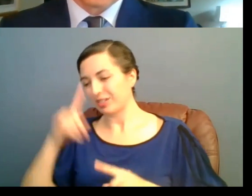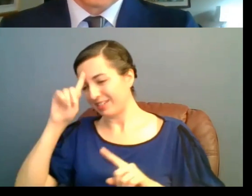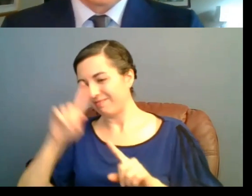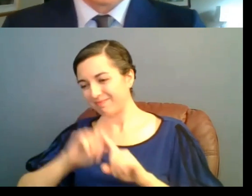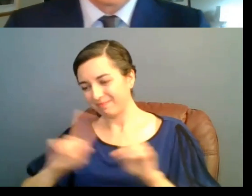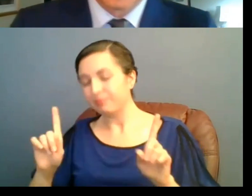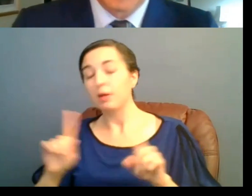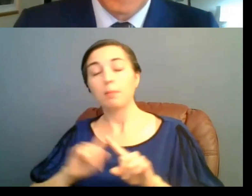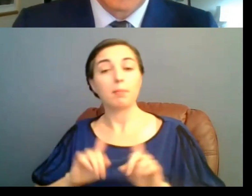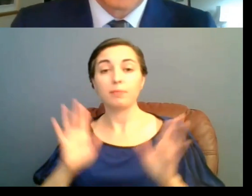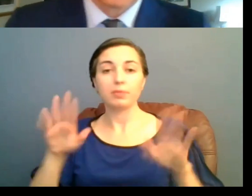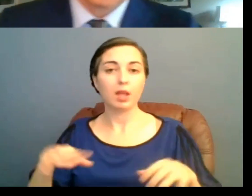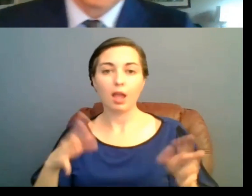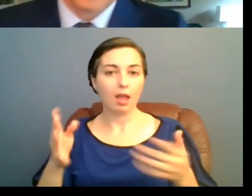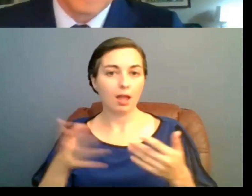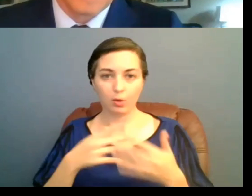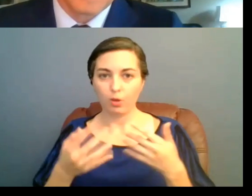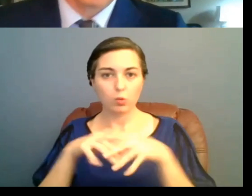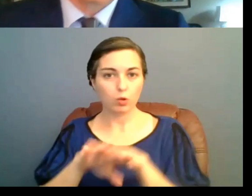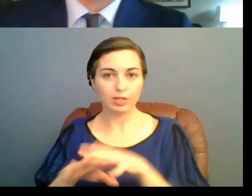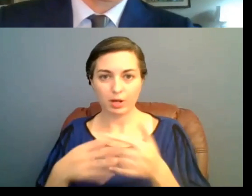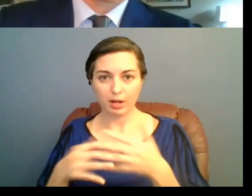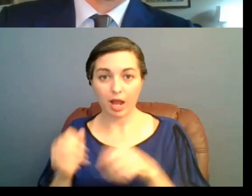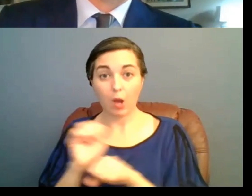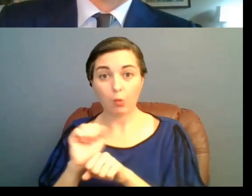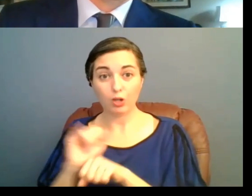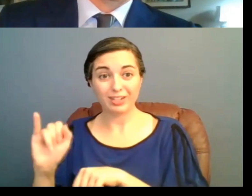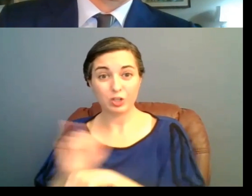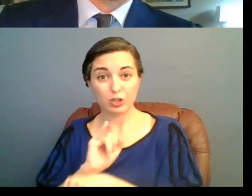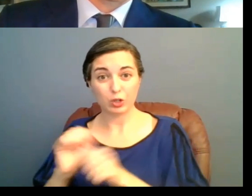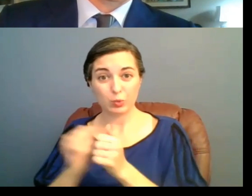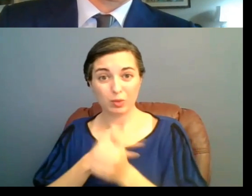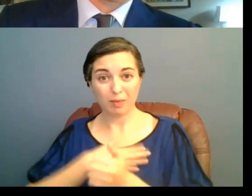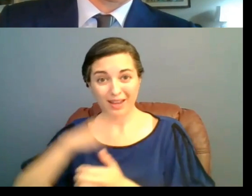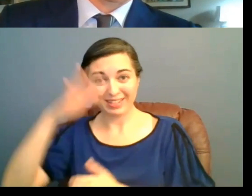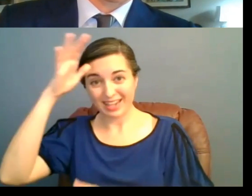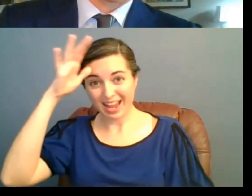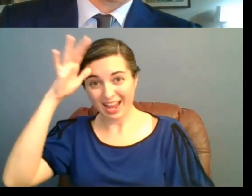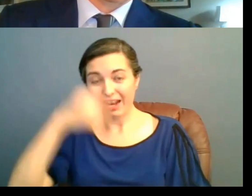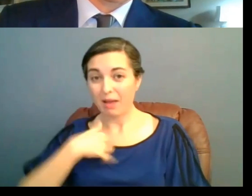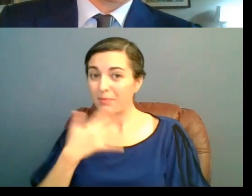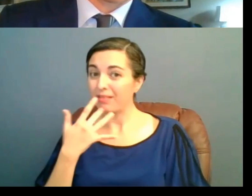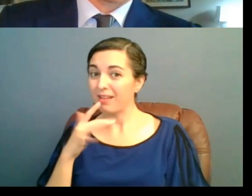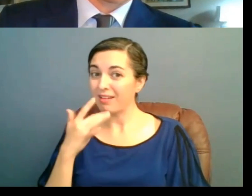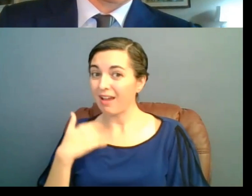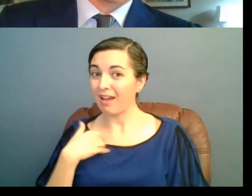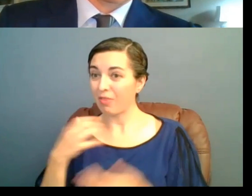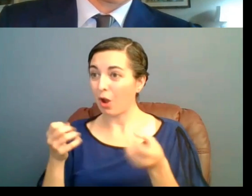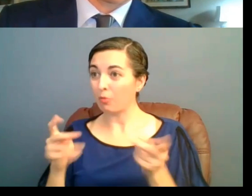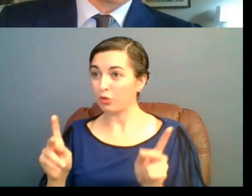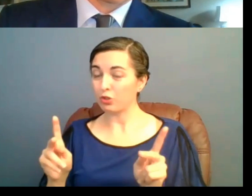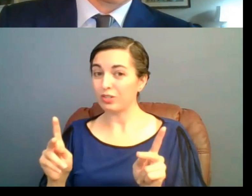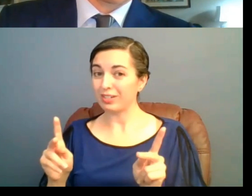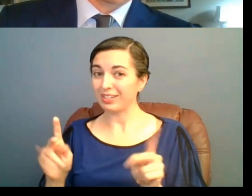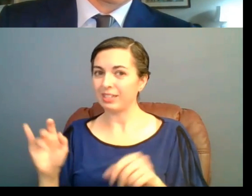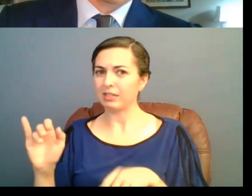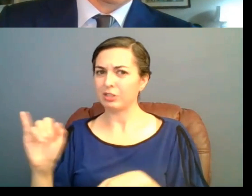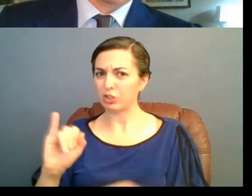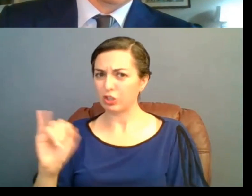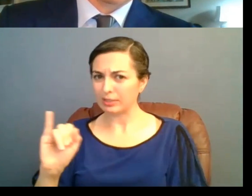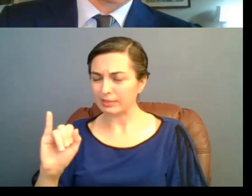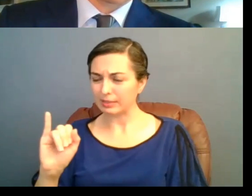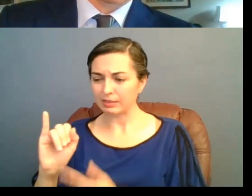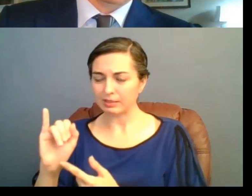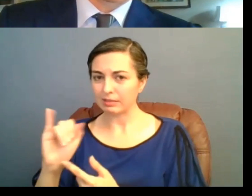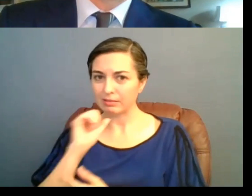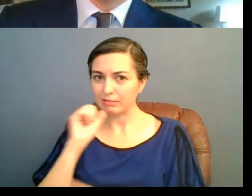I ended up working in insurance with my dad, which I'm very lucky that I had that opportunity, but insurance is not as